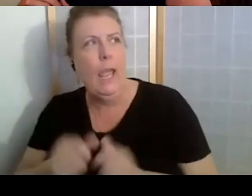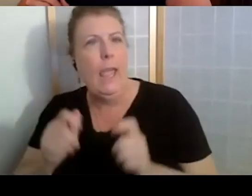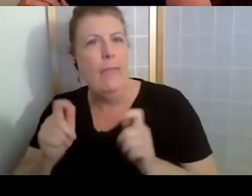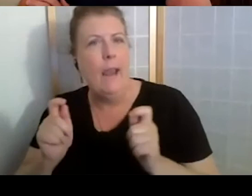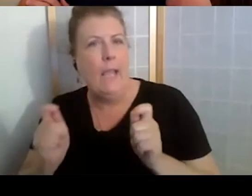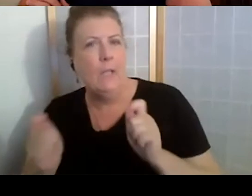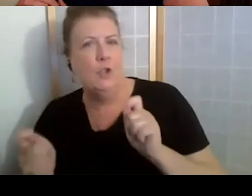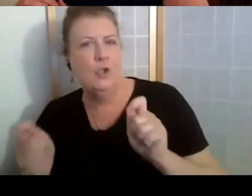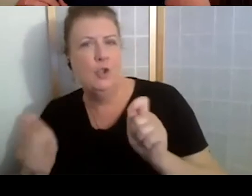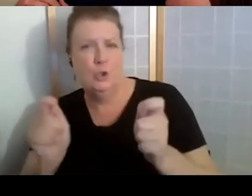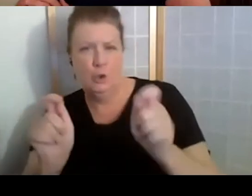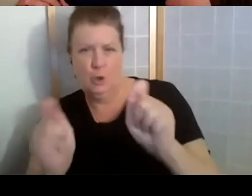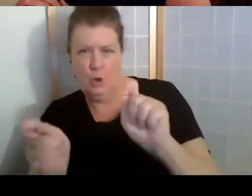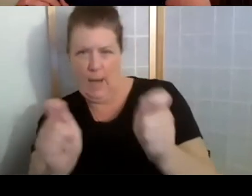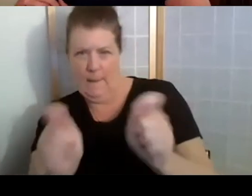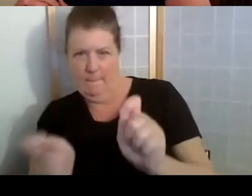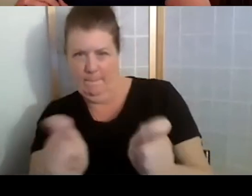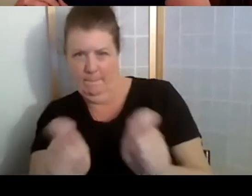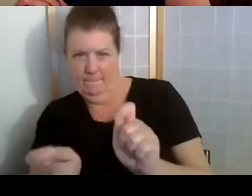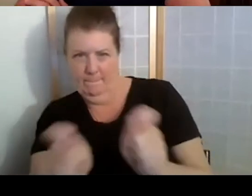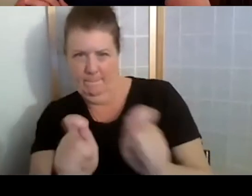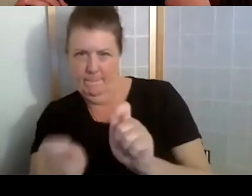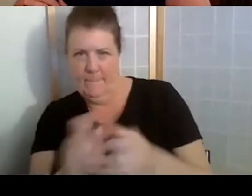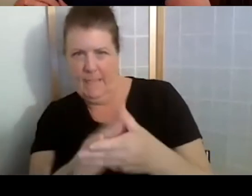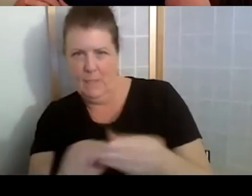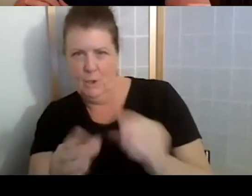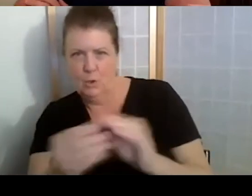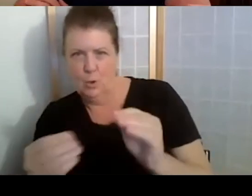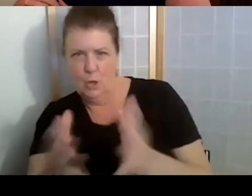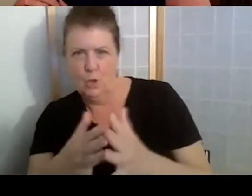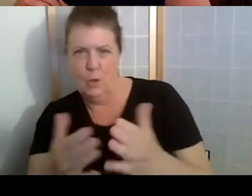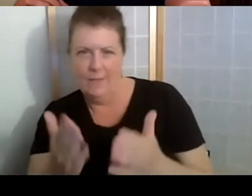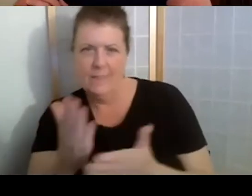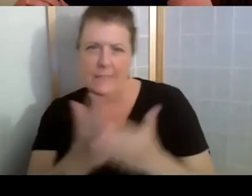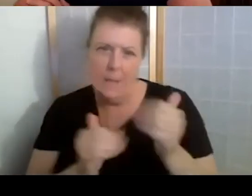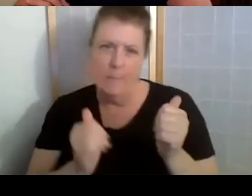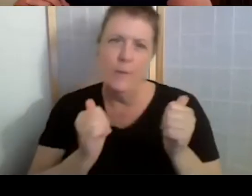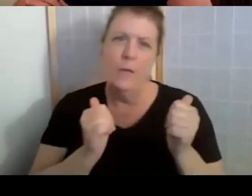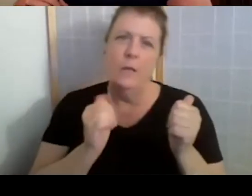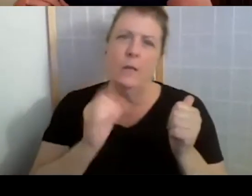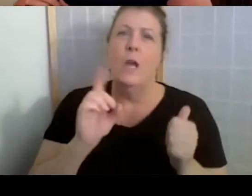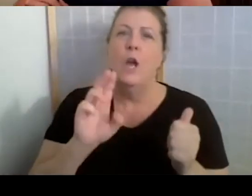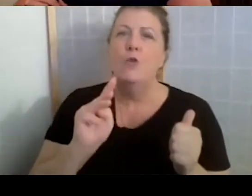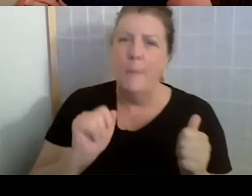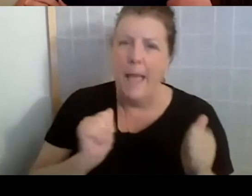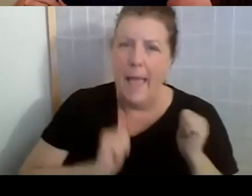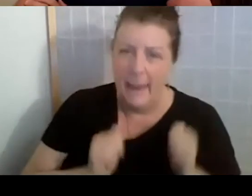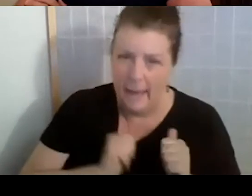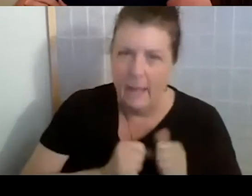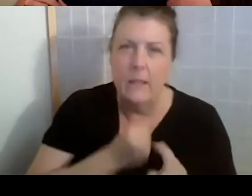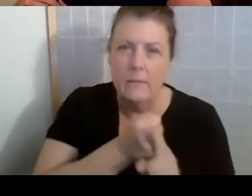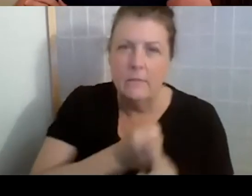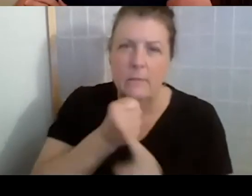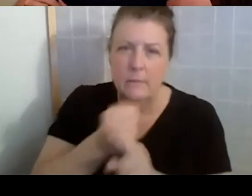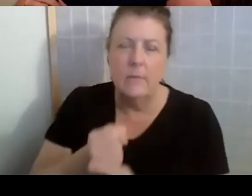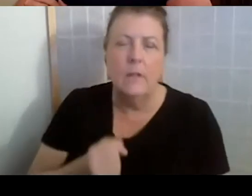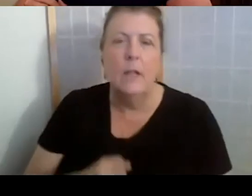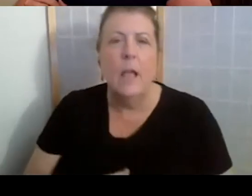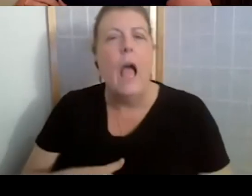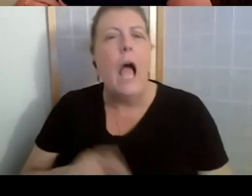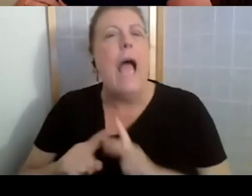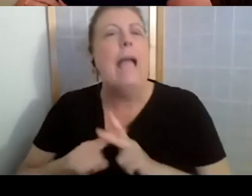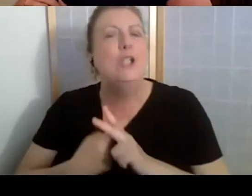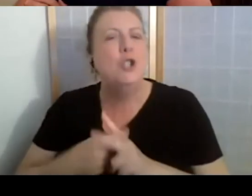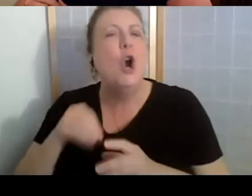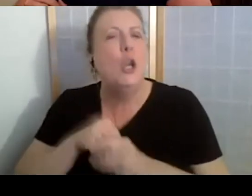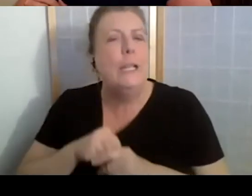some dramatic propulsion. But, you know, I started in the 2 hour space, but I mean, it was maybe a half hour thought before I realized there was a